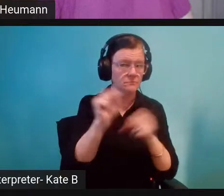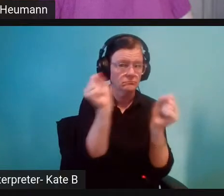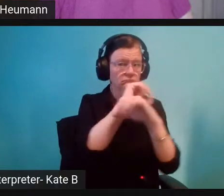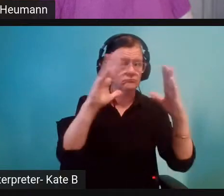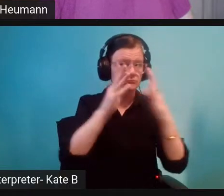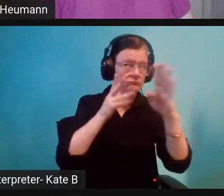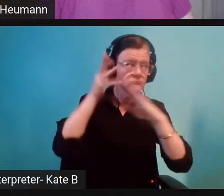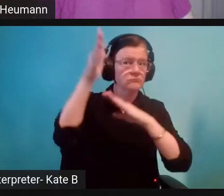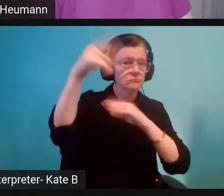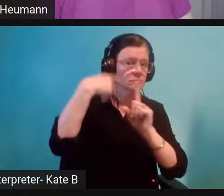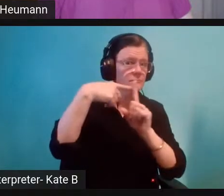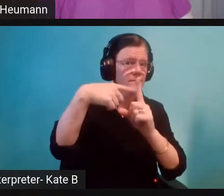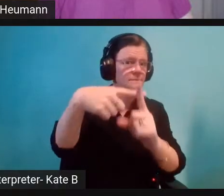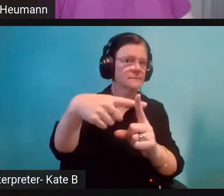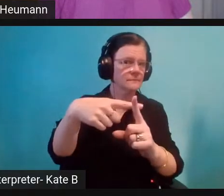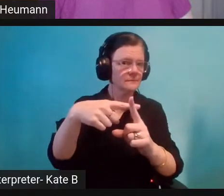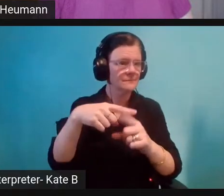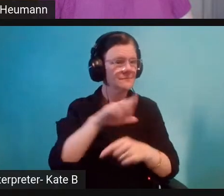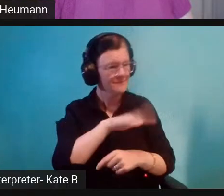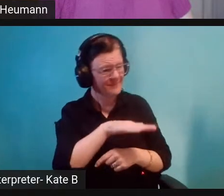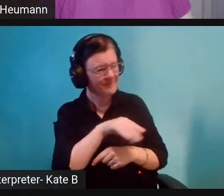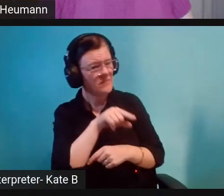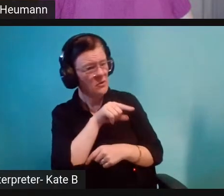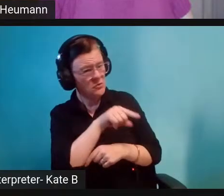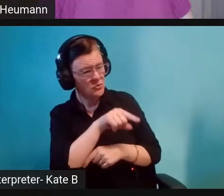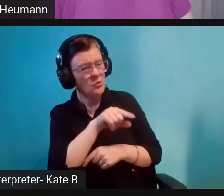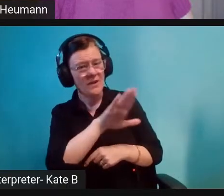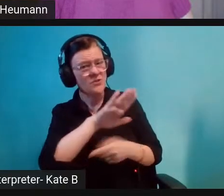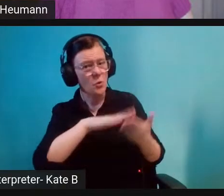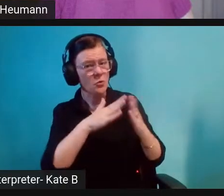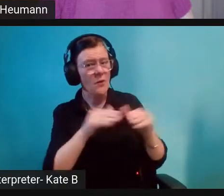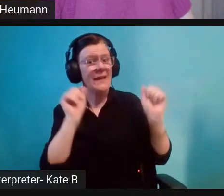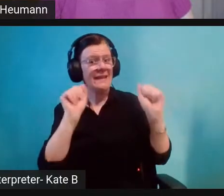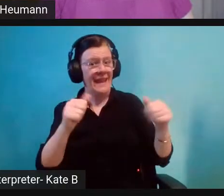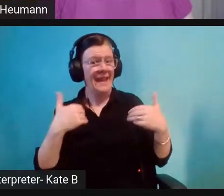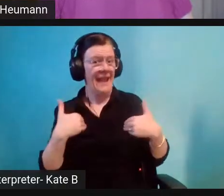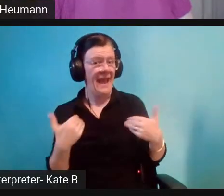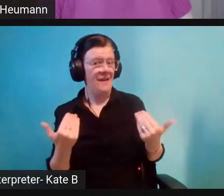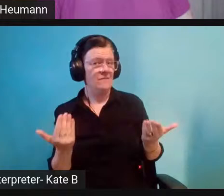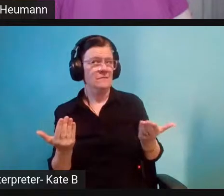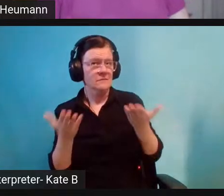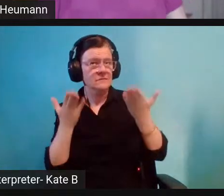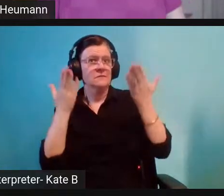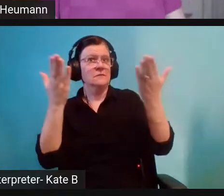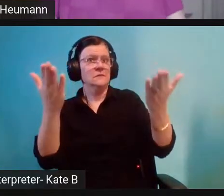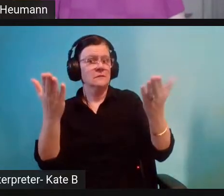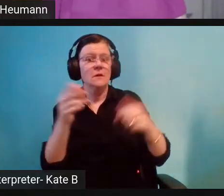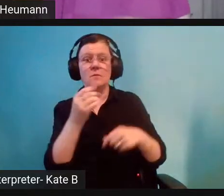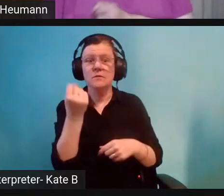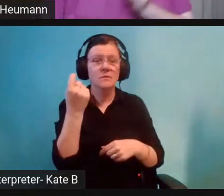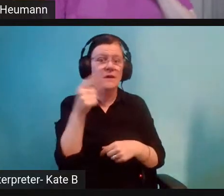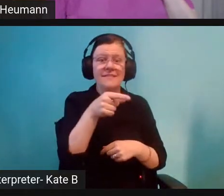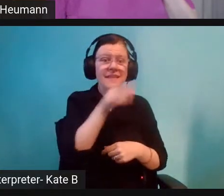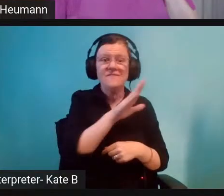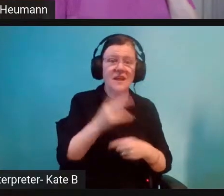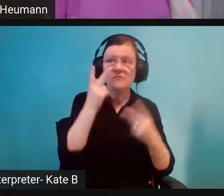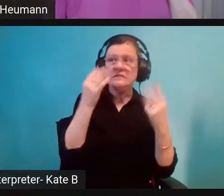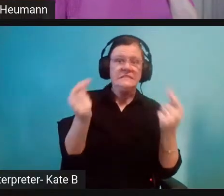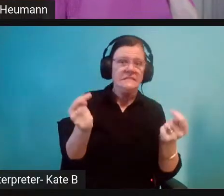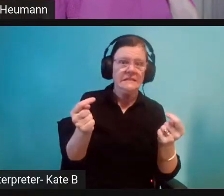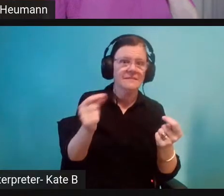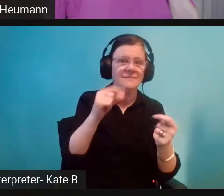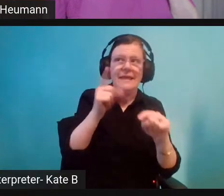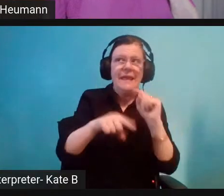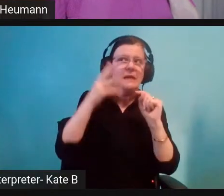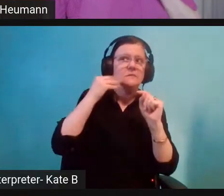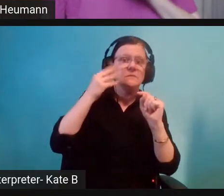envision a future that they and their communities may well not envision, in part because of